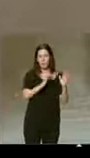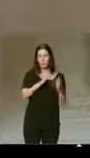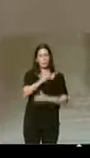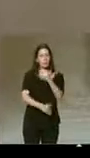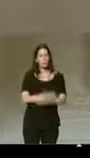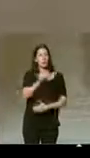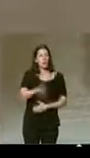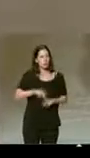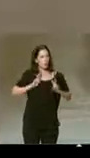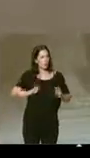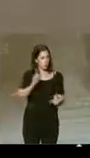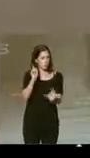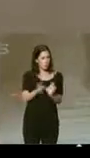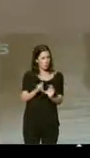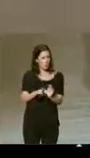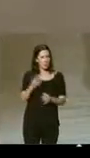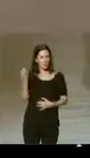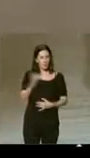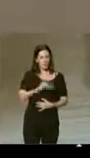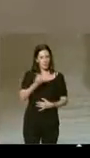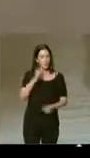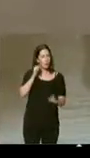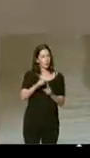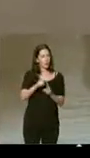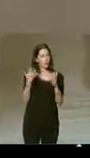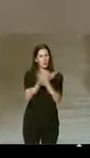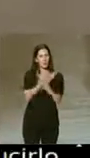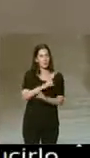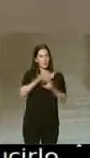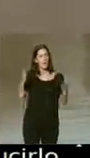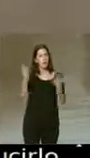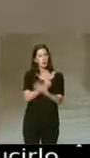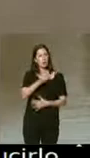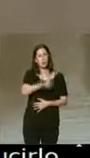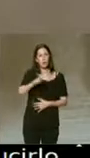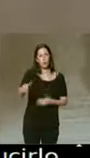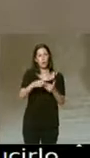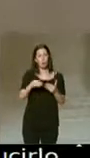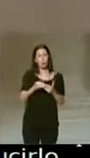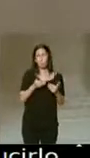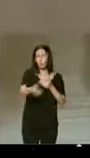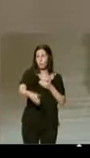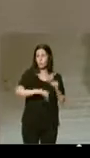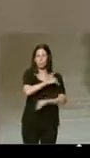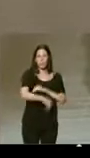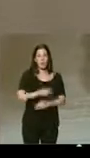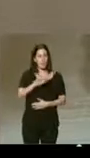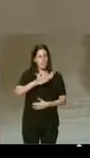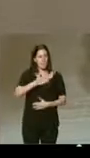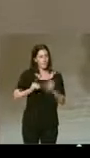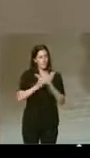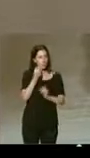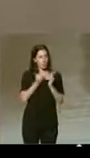process, but rather at the beginning of the process, in both stages, so that all users who are going